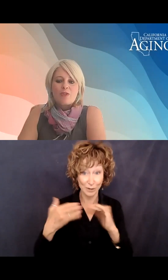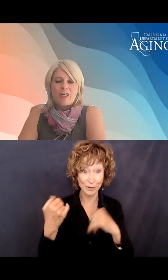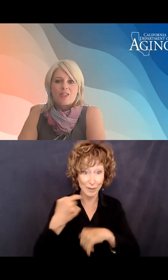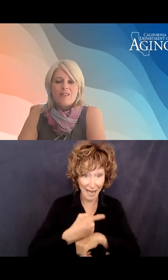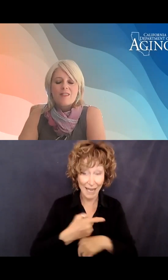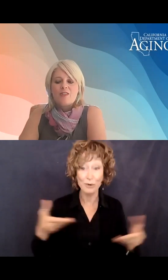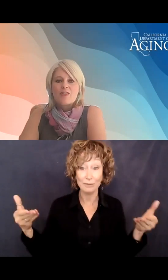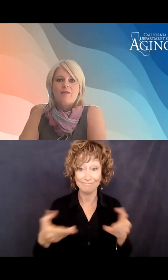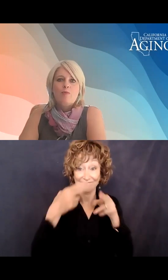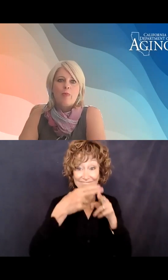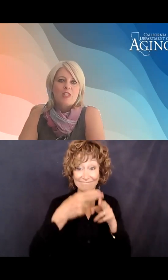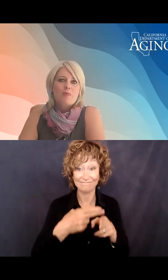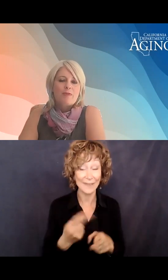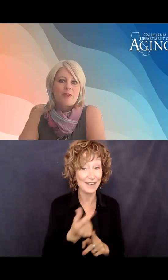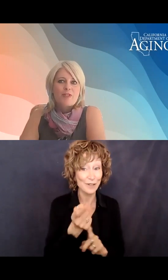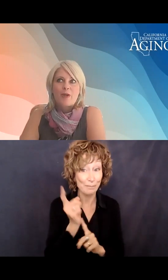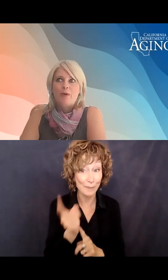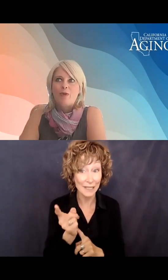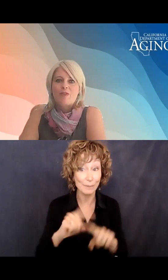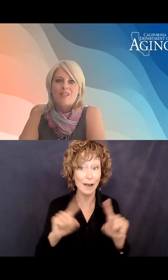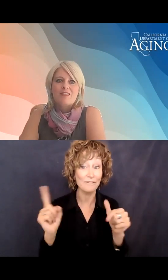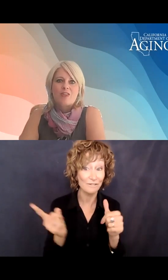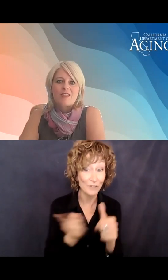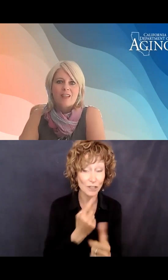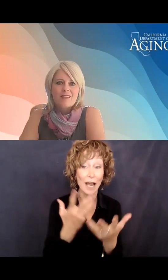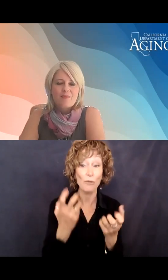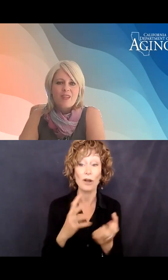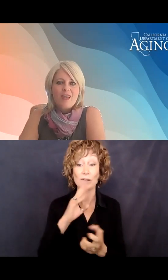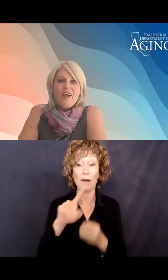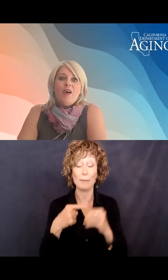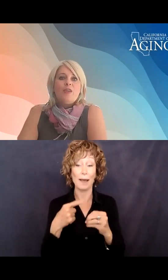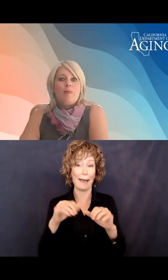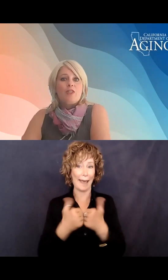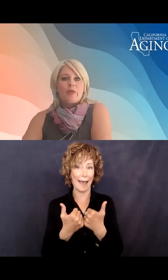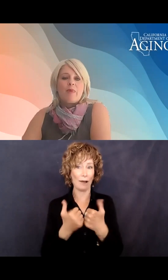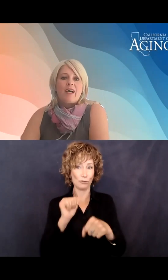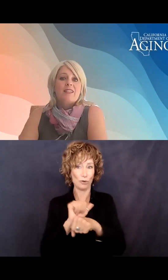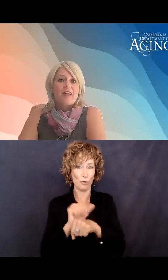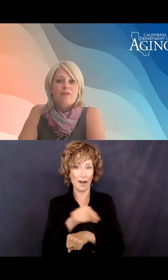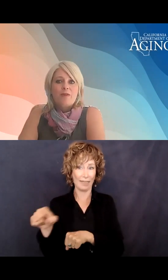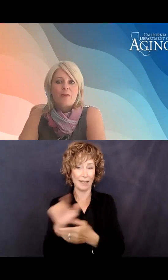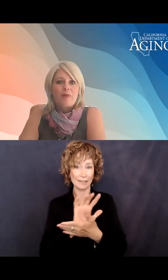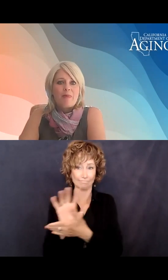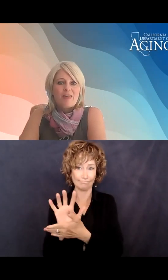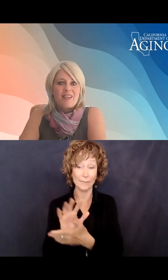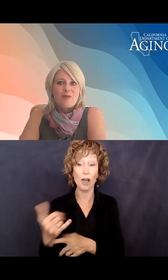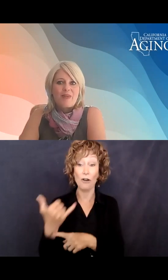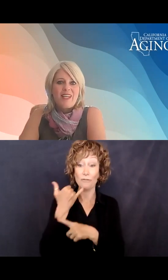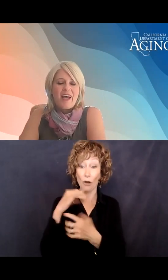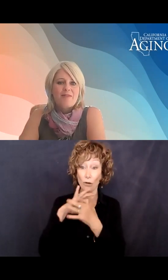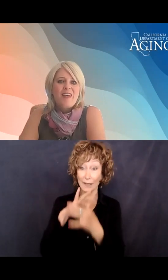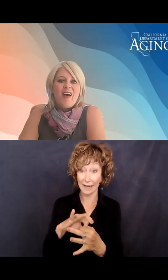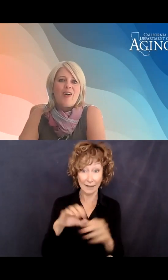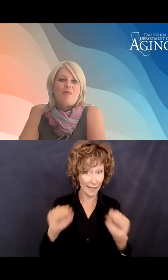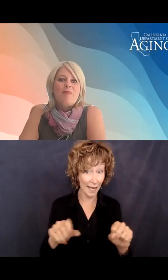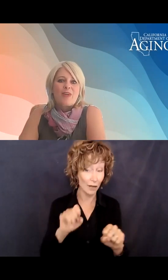do some introductions in just a few moments, but first I'll go over these logistics. You may join by telephone or webinar, as you already